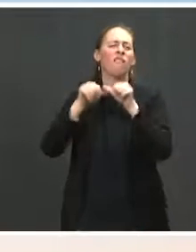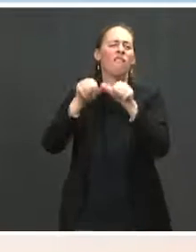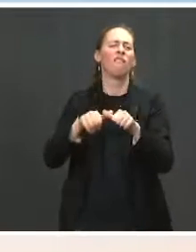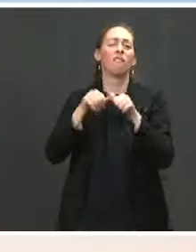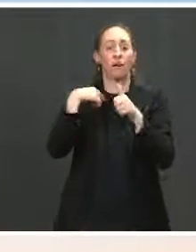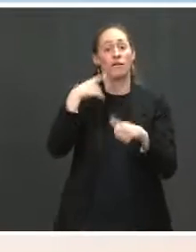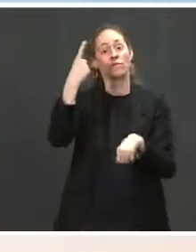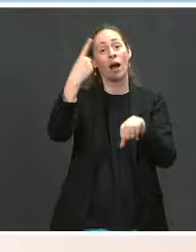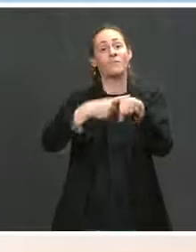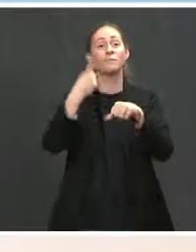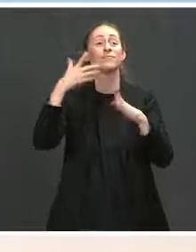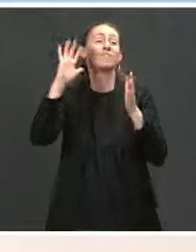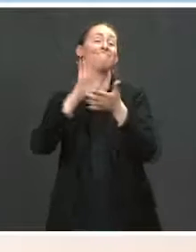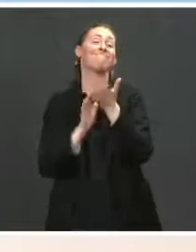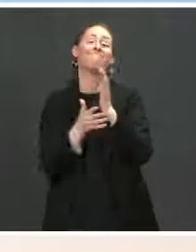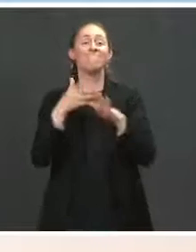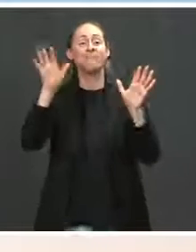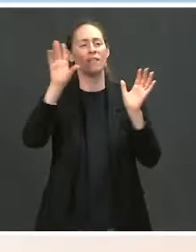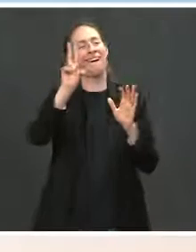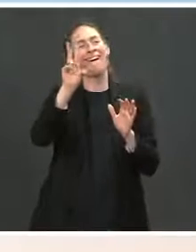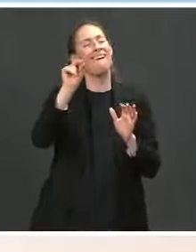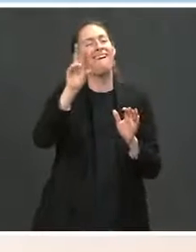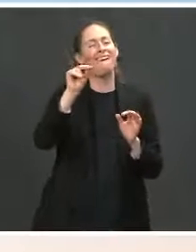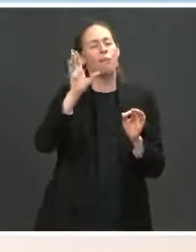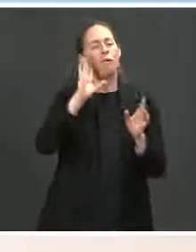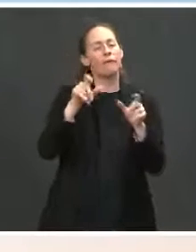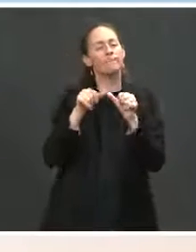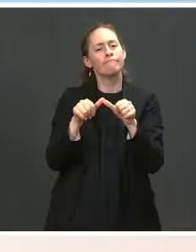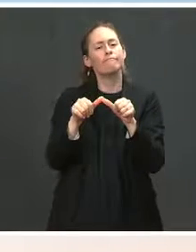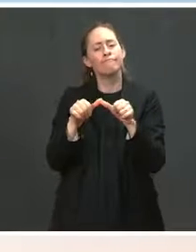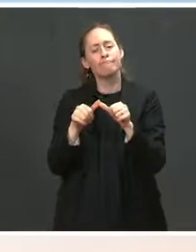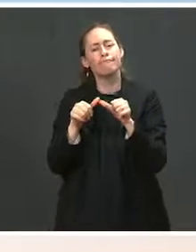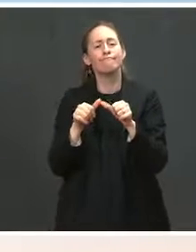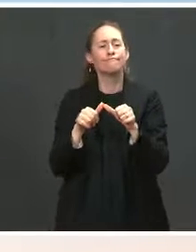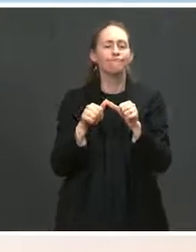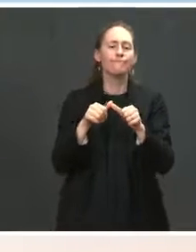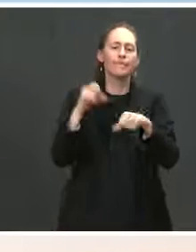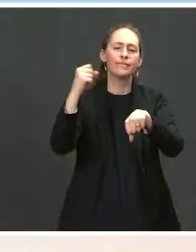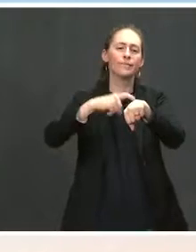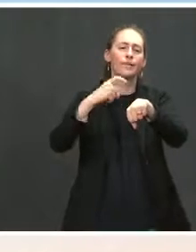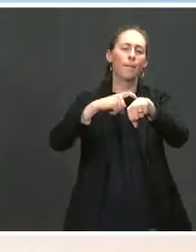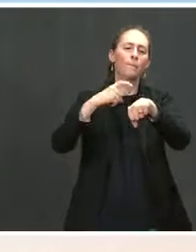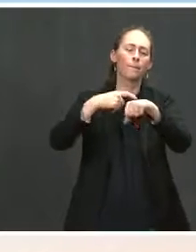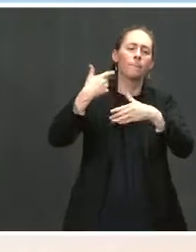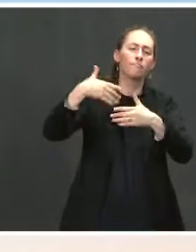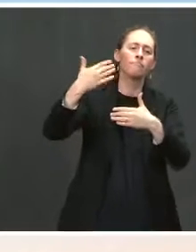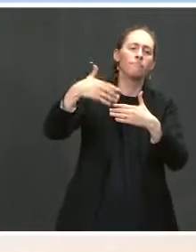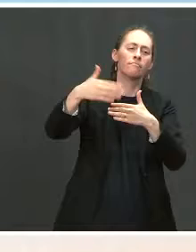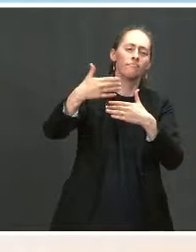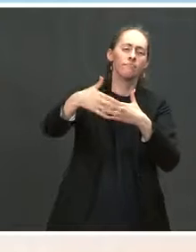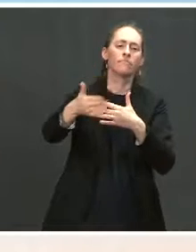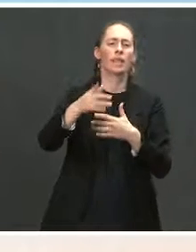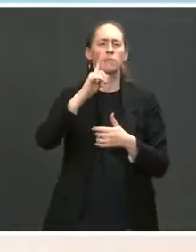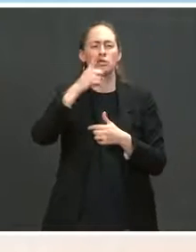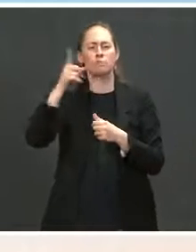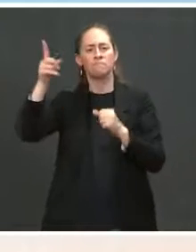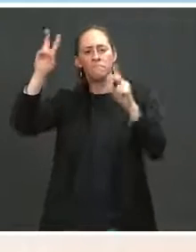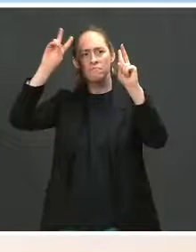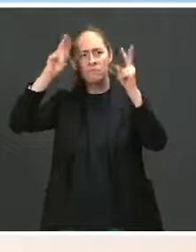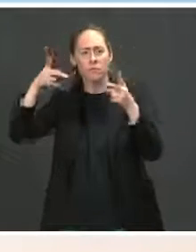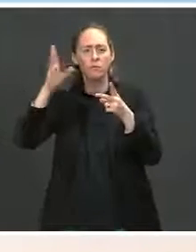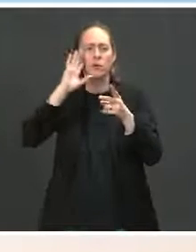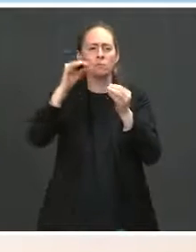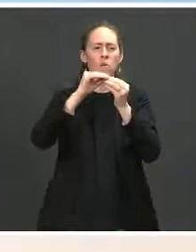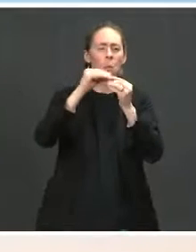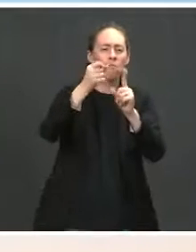nothing happens till the end. This is an ongoing process, and we'll make announcements. I'm sure she will as the developments are concluded. Has the president